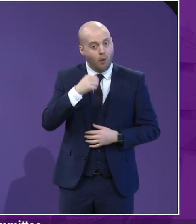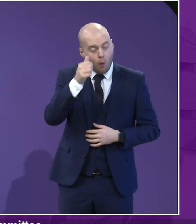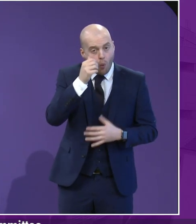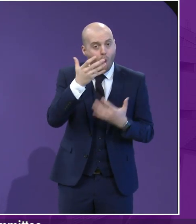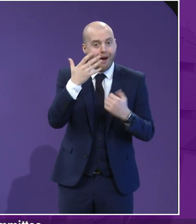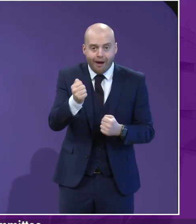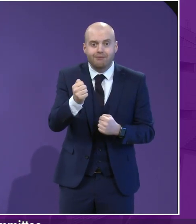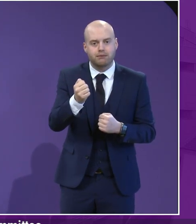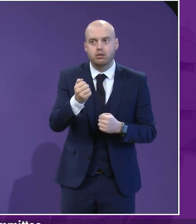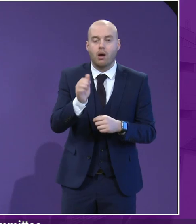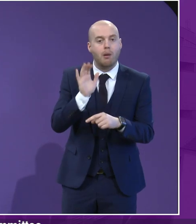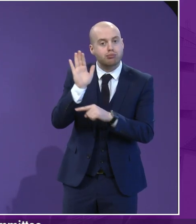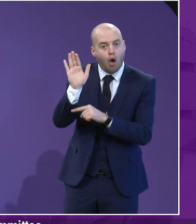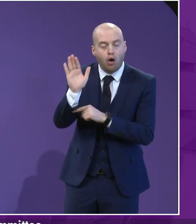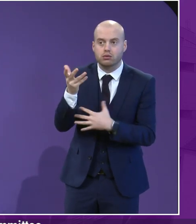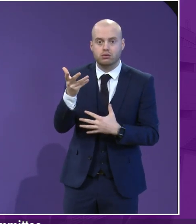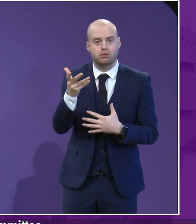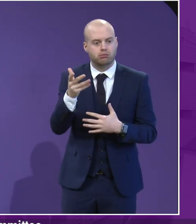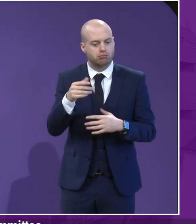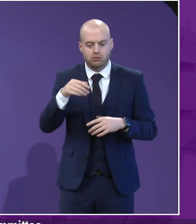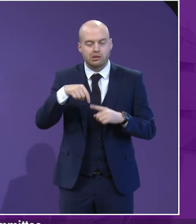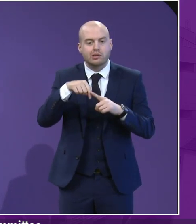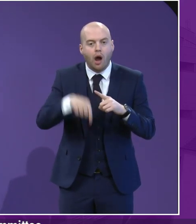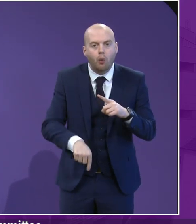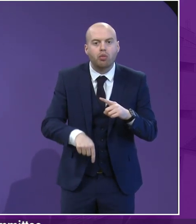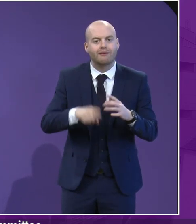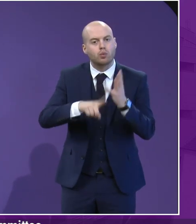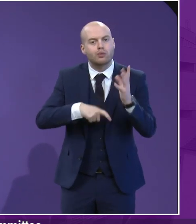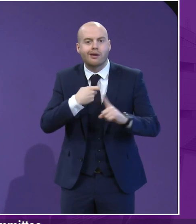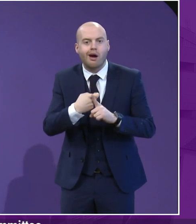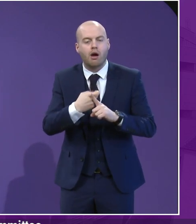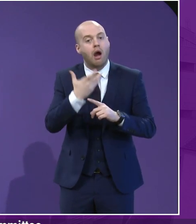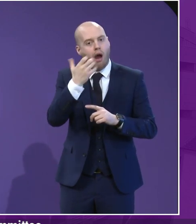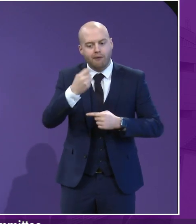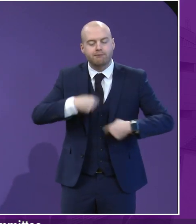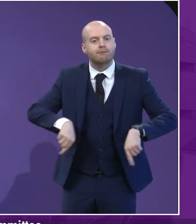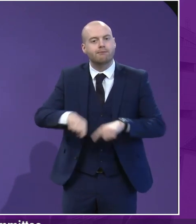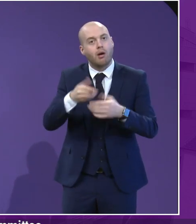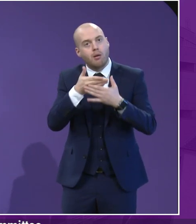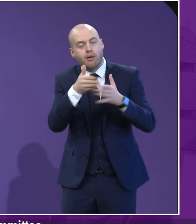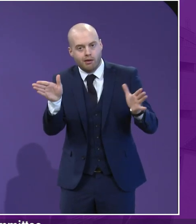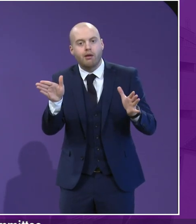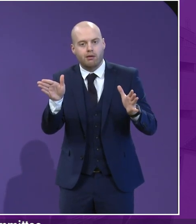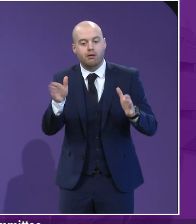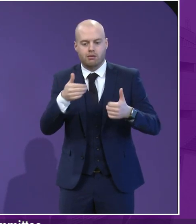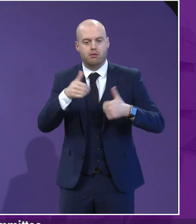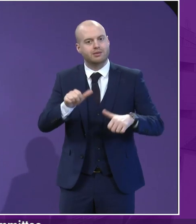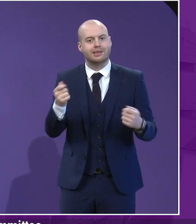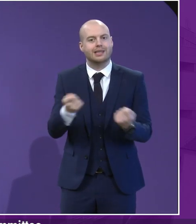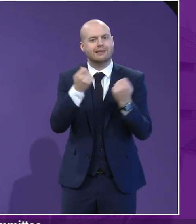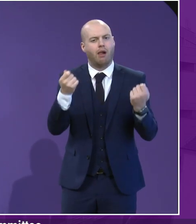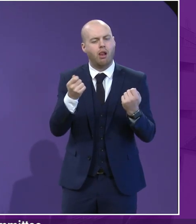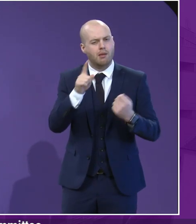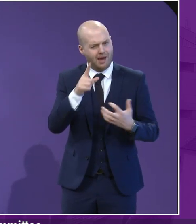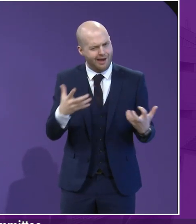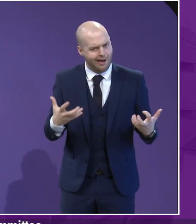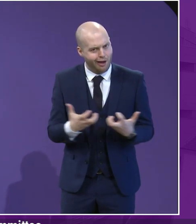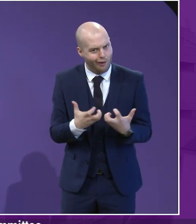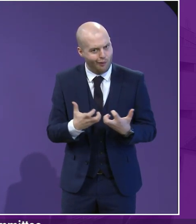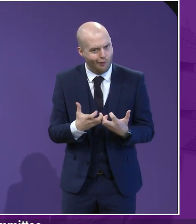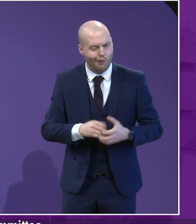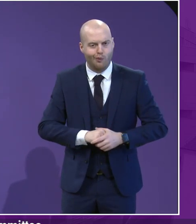is no university in Scotland which has cracked this. Are there examples of universities, either in the British Isles or overseas,